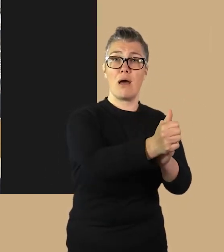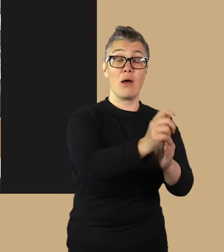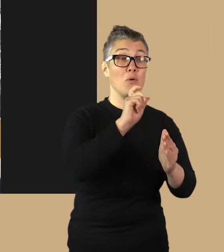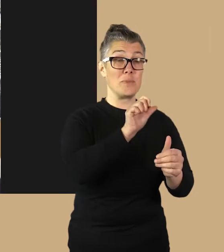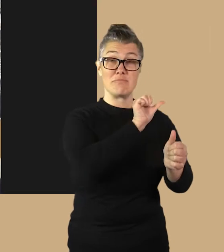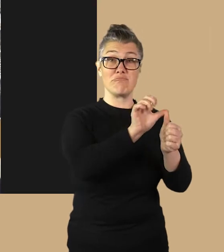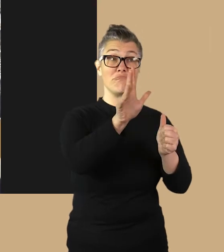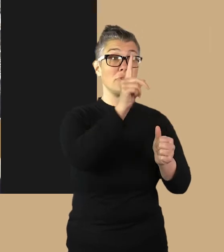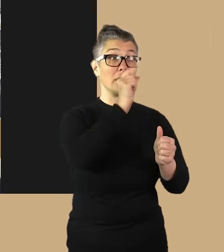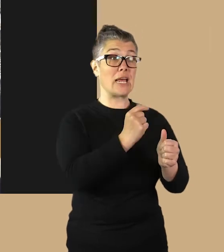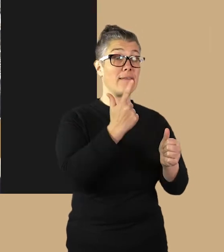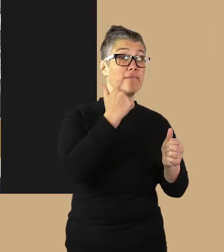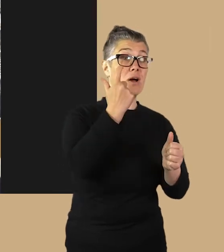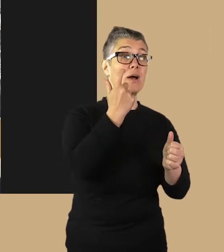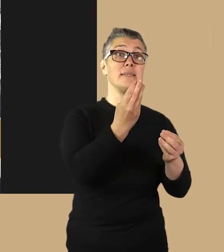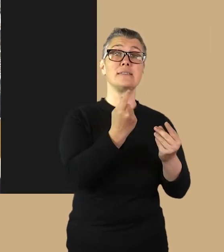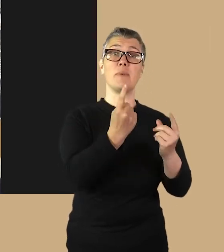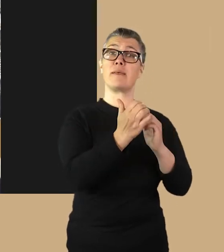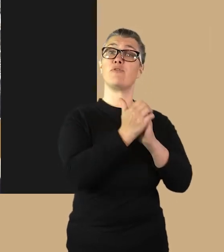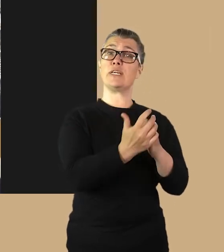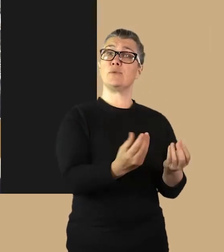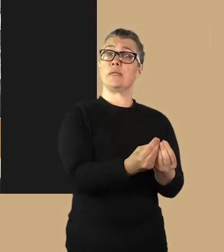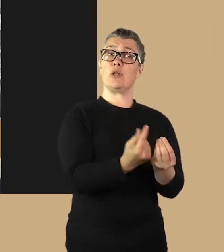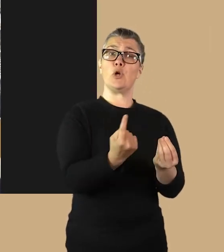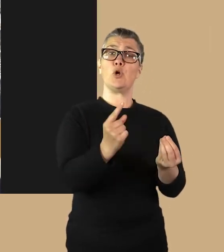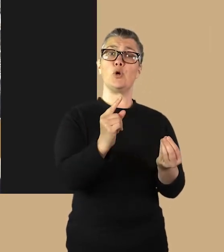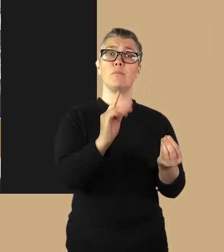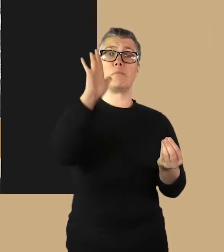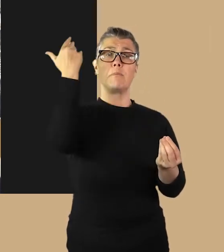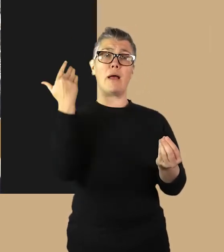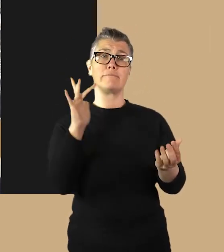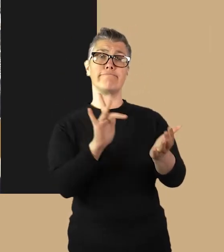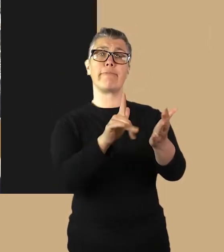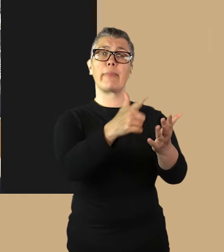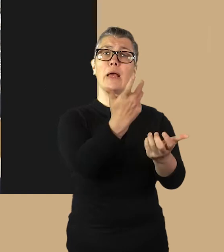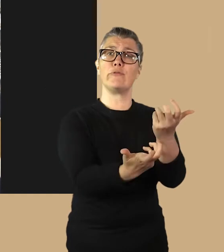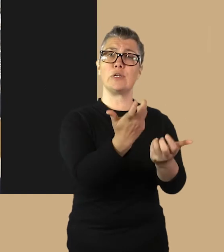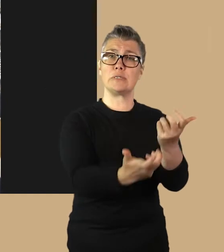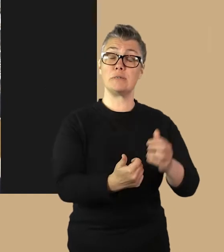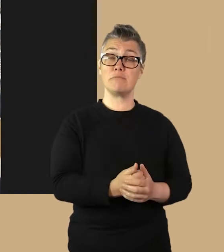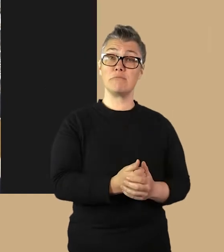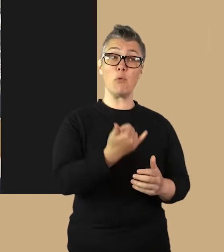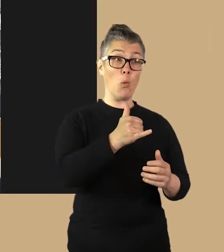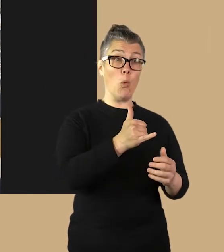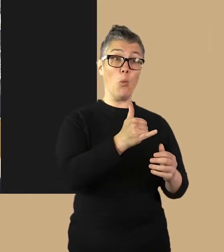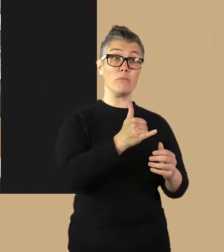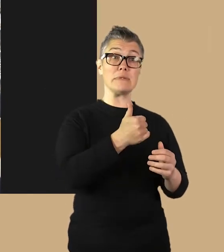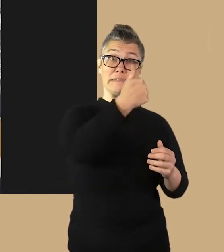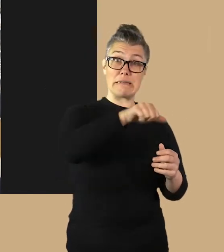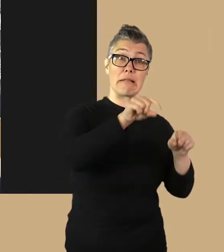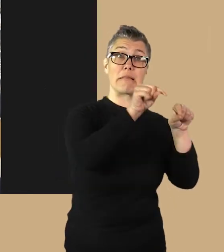could find someone to be friends with that who's gone to that uni, you know, or someone who's currently